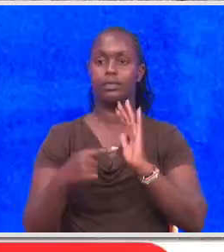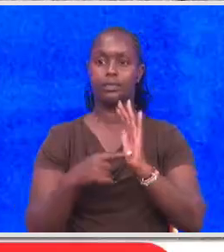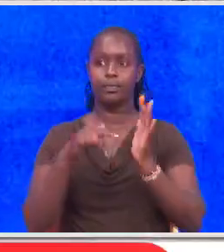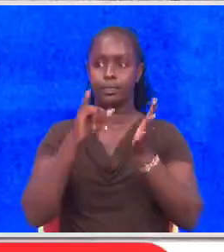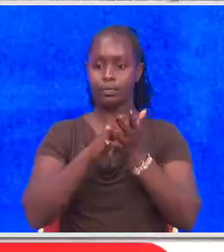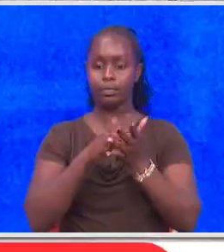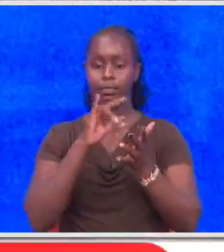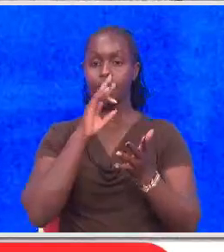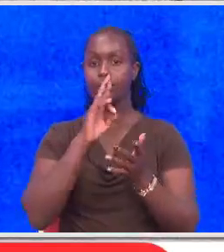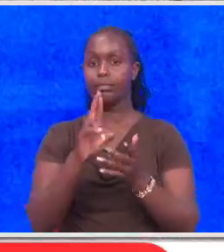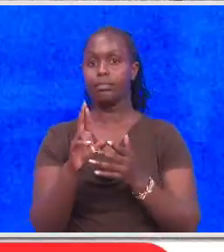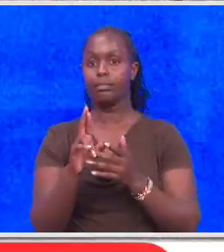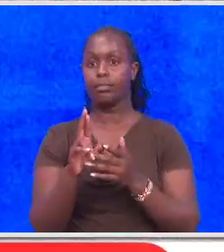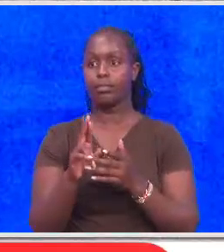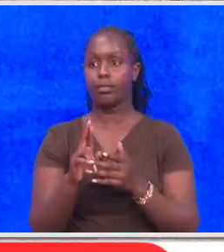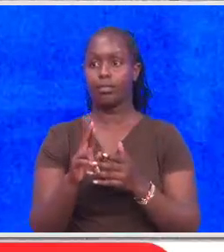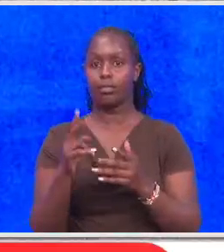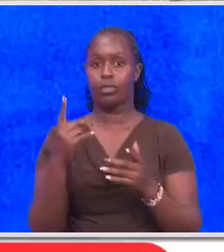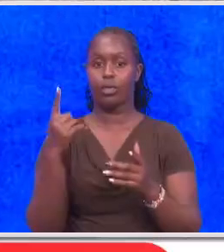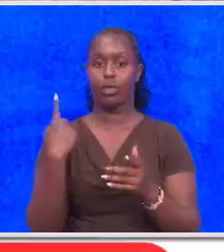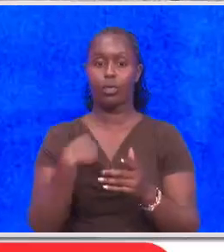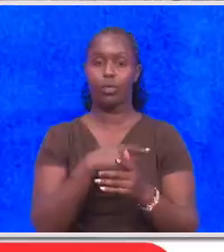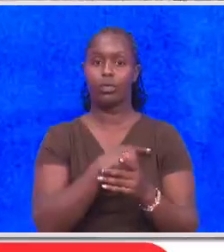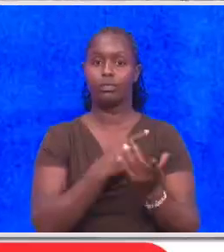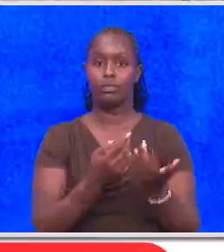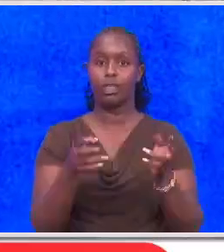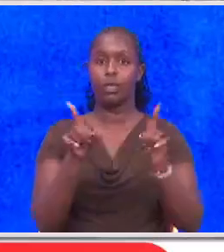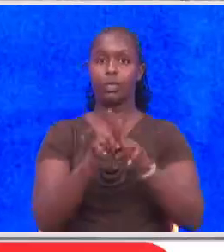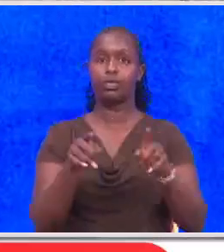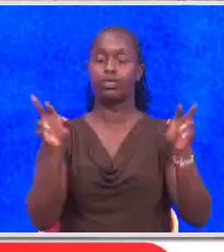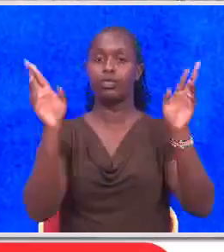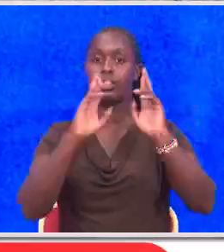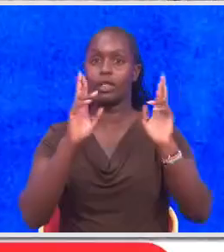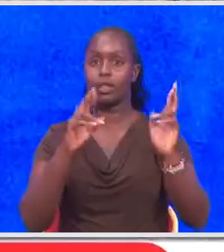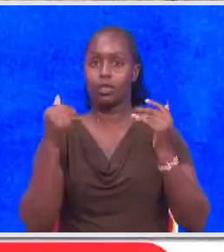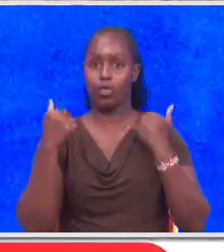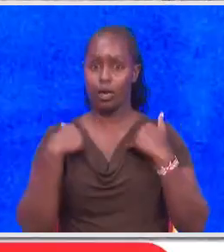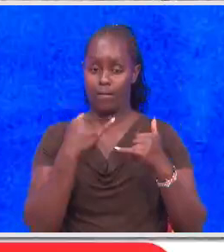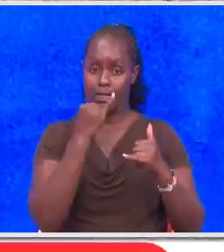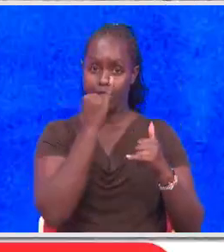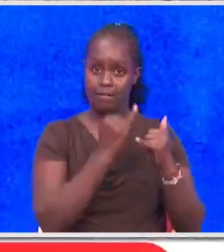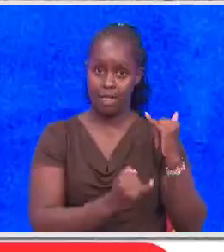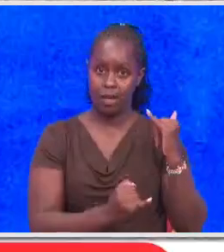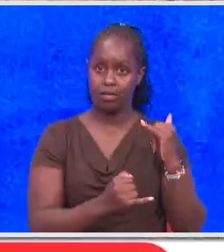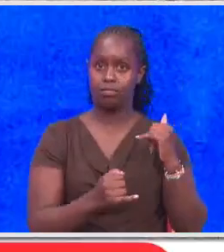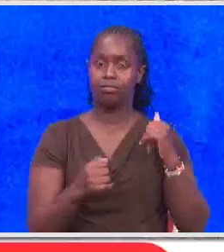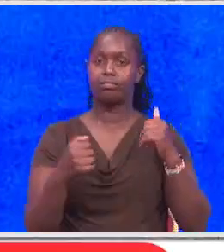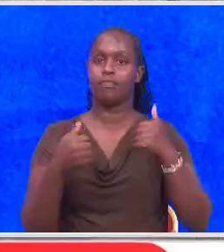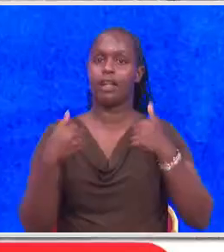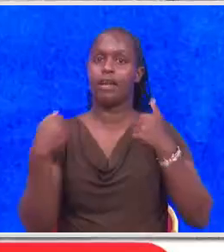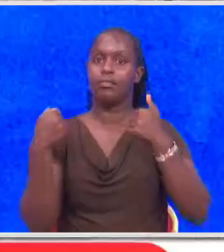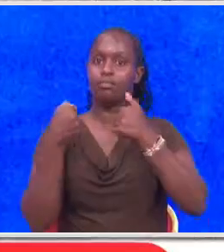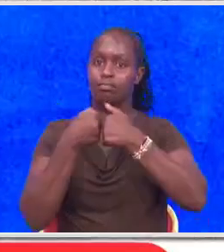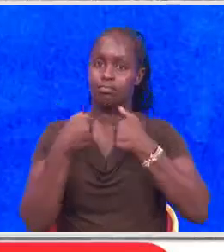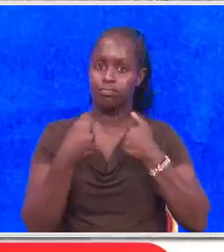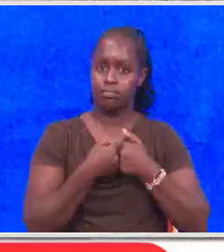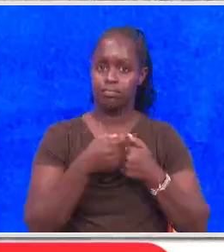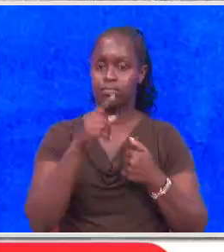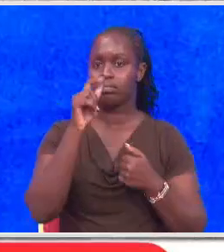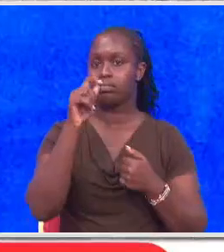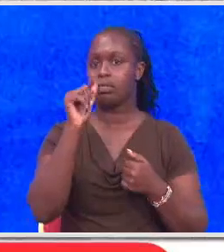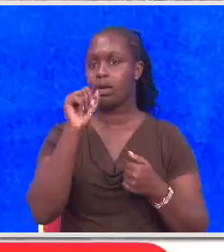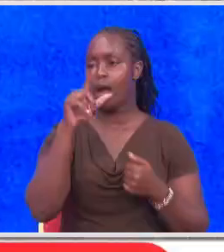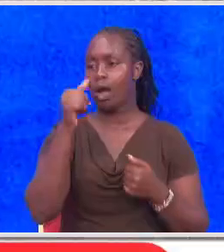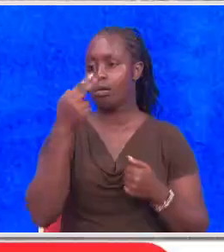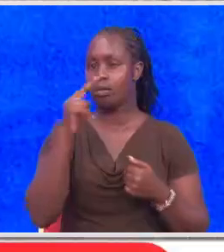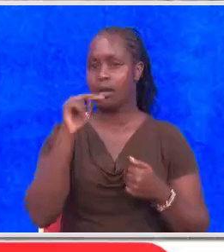we are looking forward to also have the finals of the Talanta Hela football